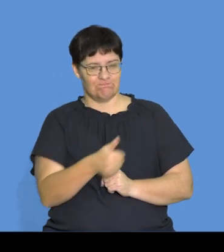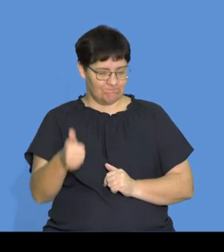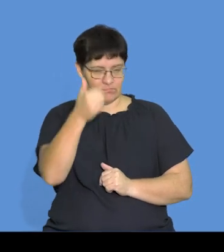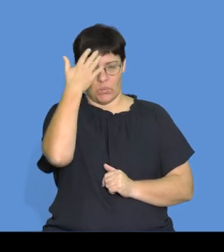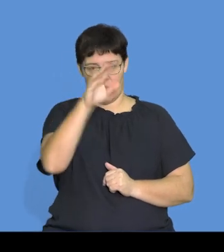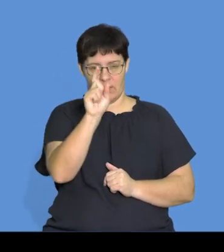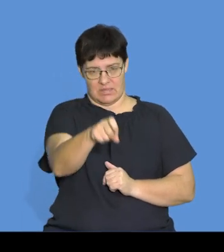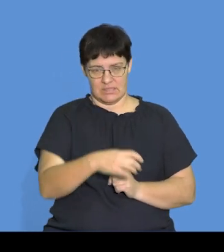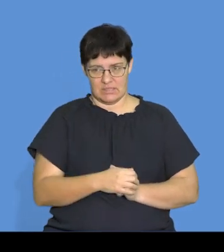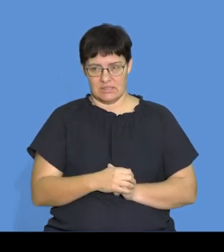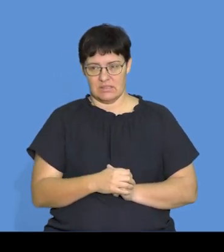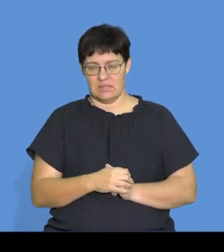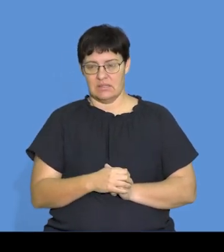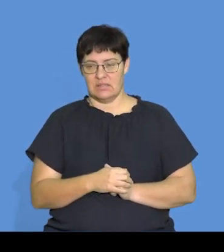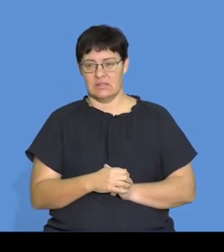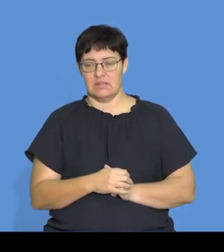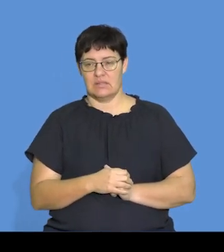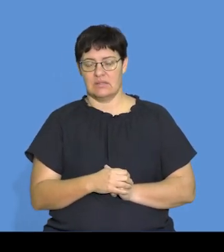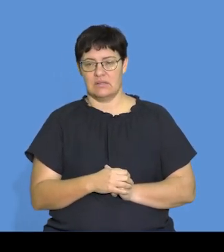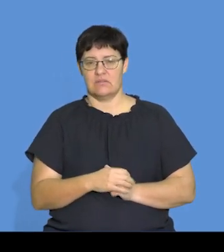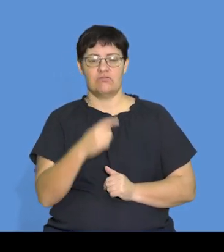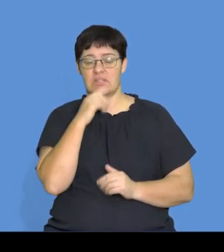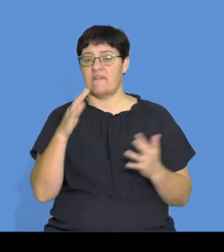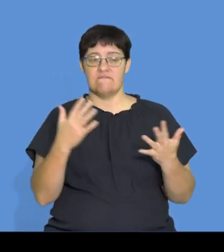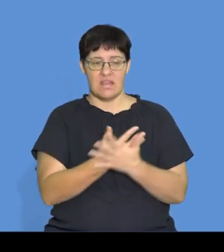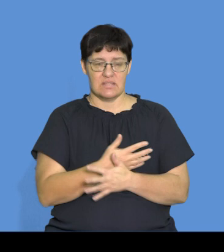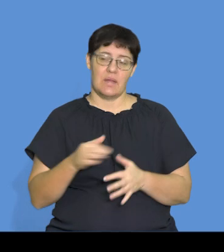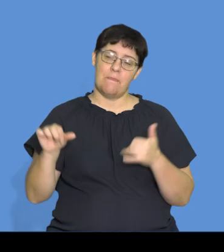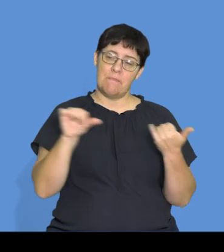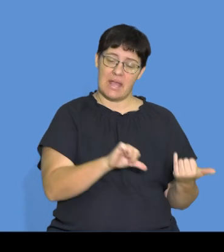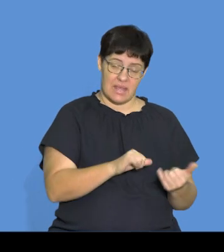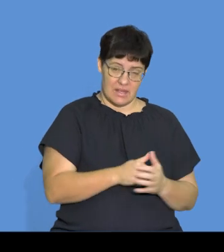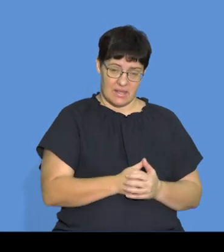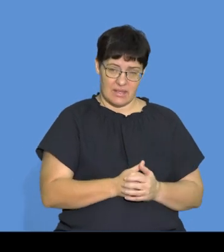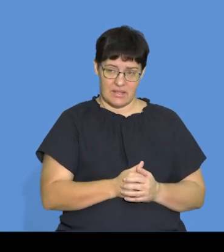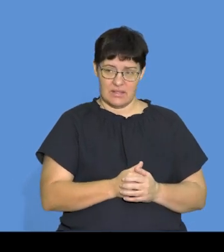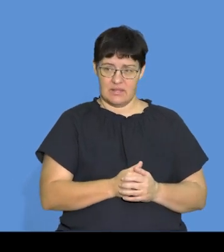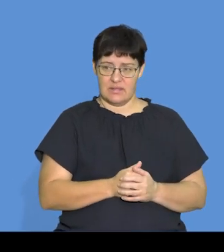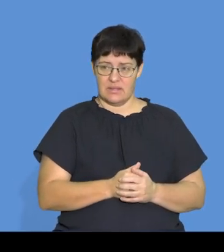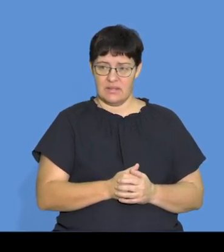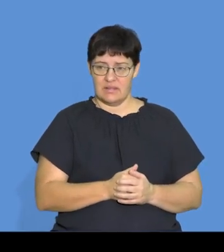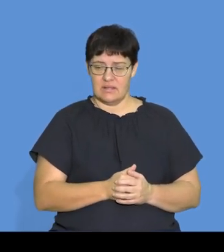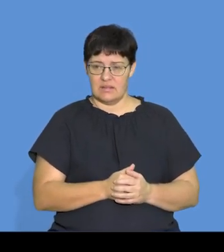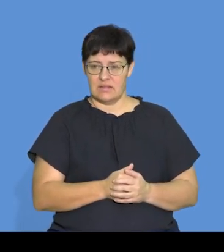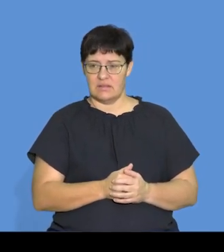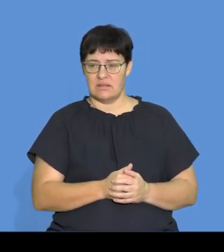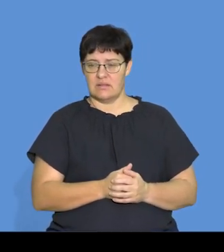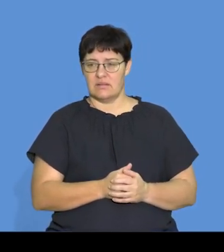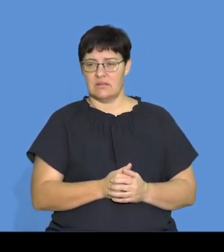there. Now, when you say, quickly just back to the one that we did, we said it